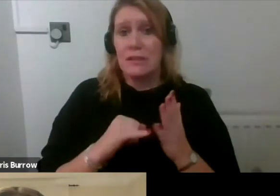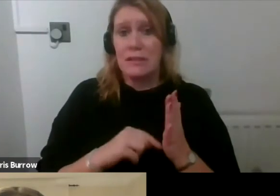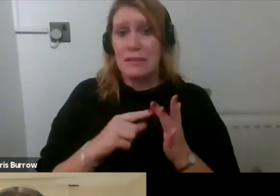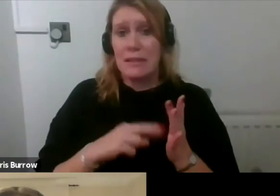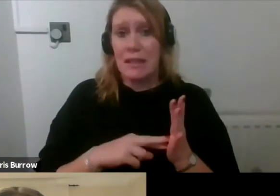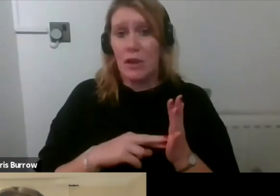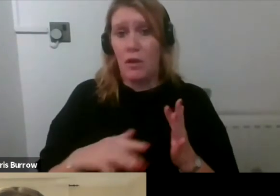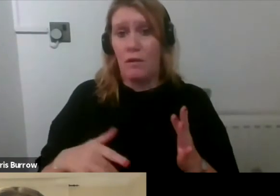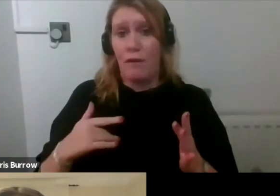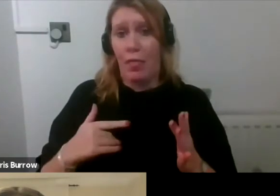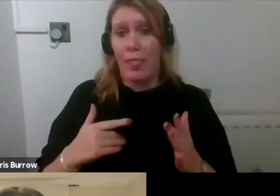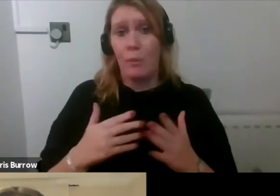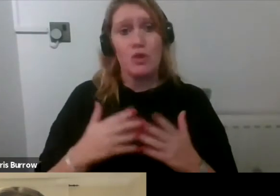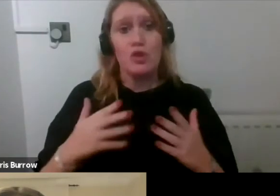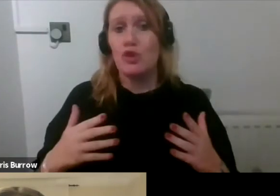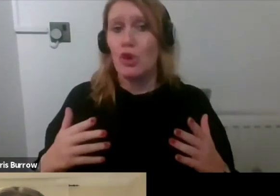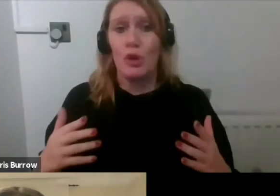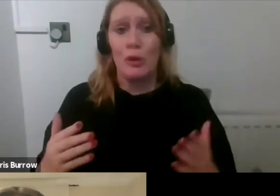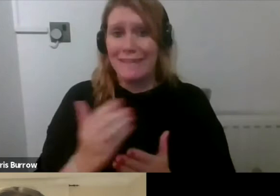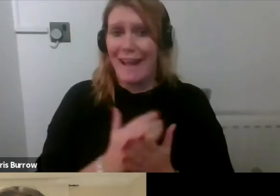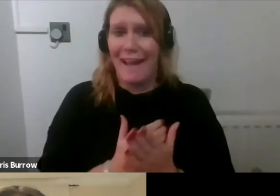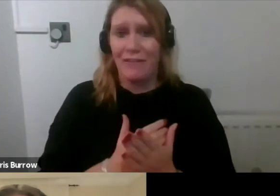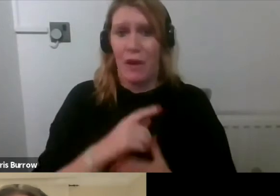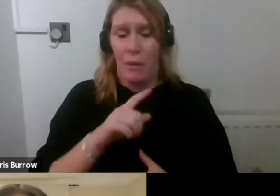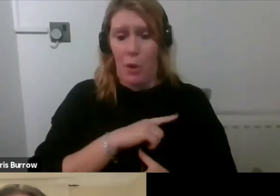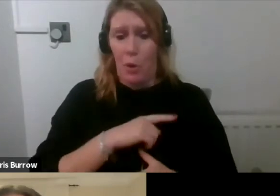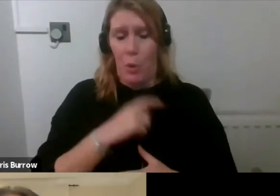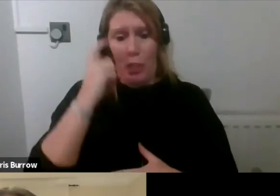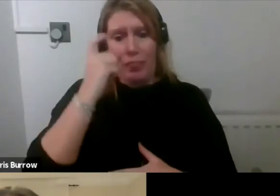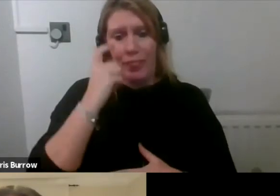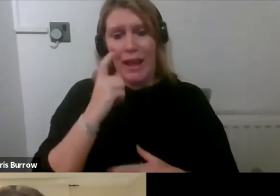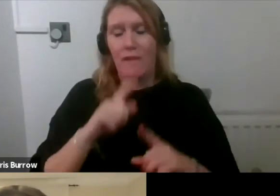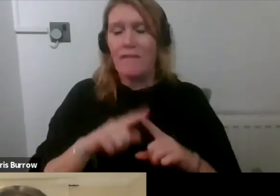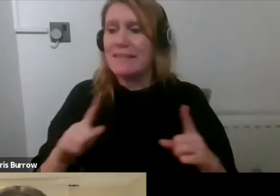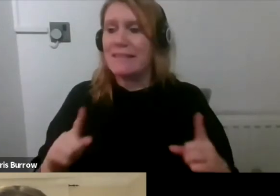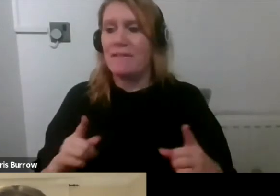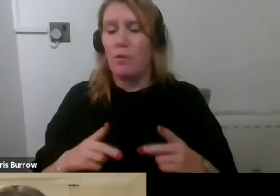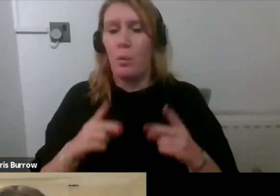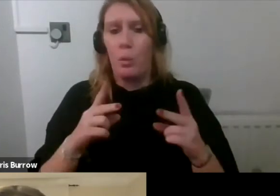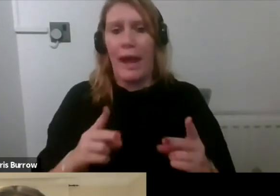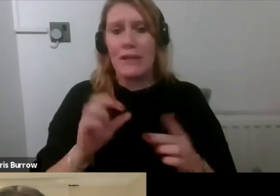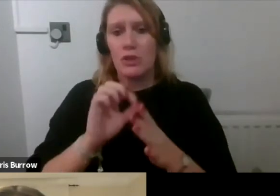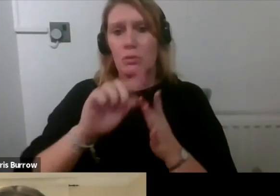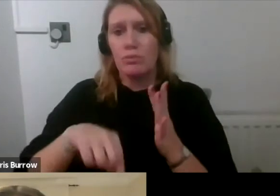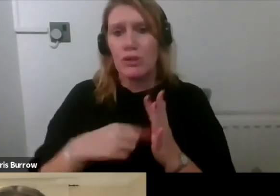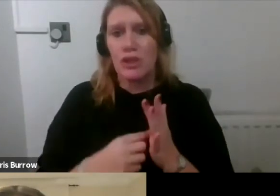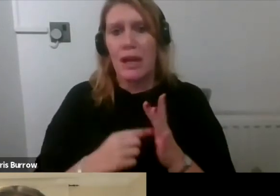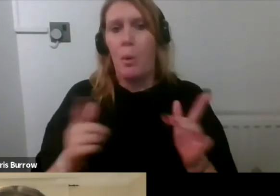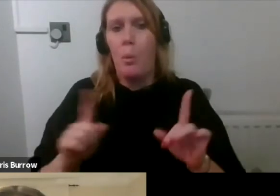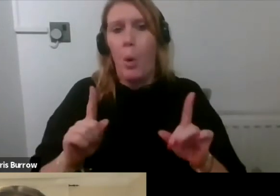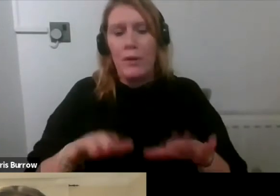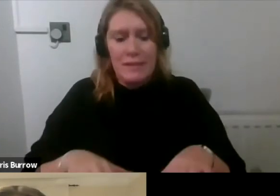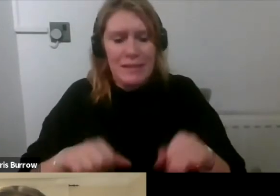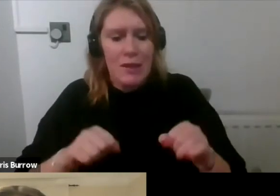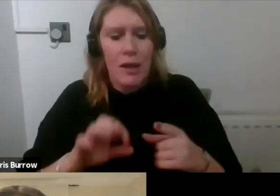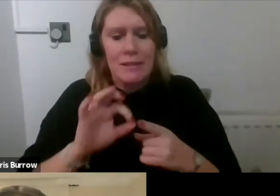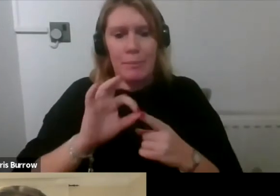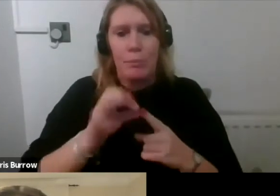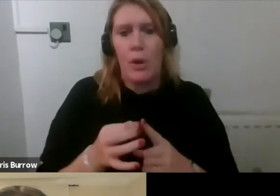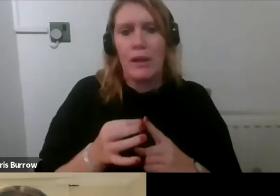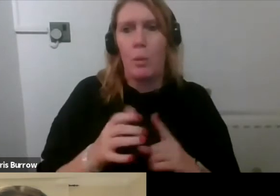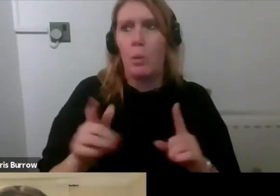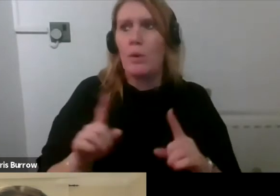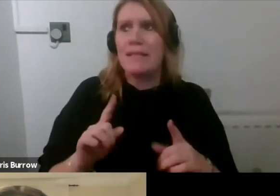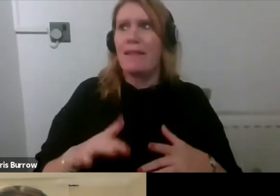too safe. You said you couldn't think of another way to do the project, but what was the starting point? Was it that sense of people being